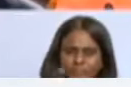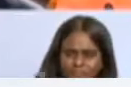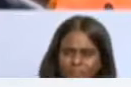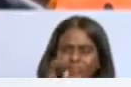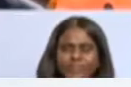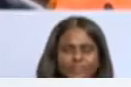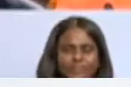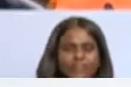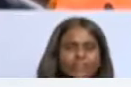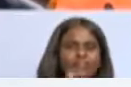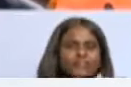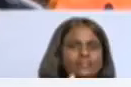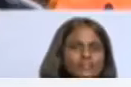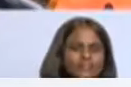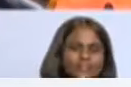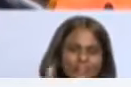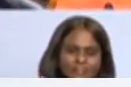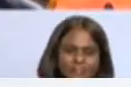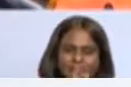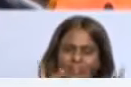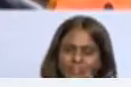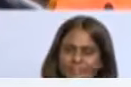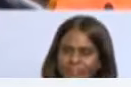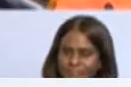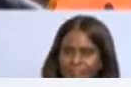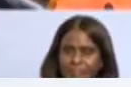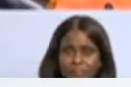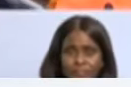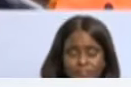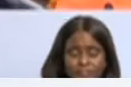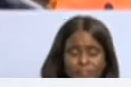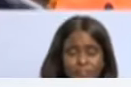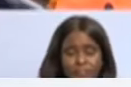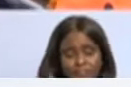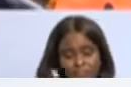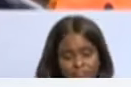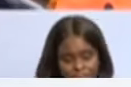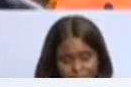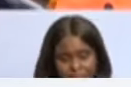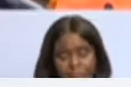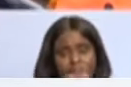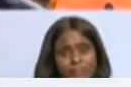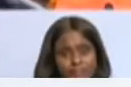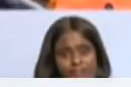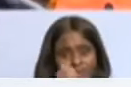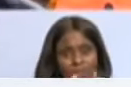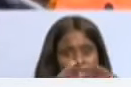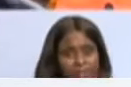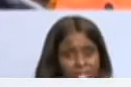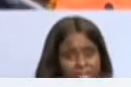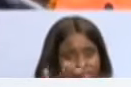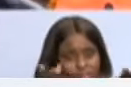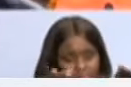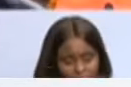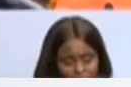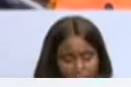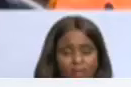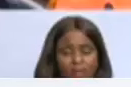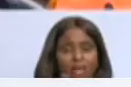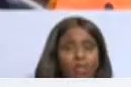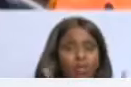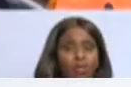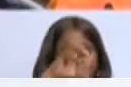those areas. So please, members of parliament, support that effort because it's happening in your constituencies. That's where the mines